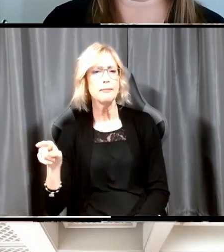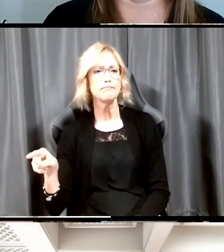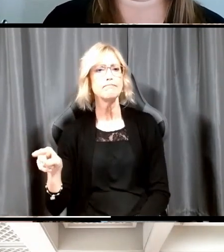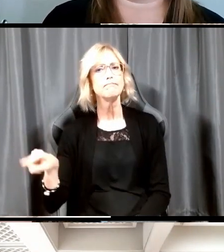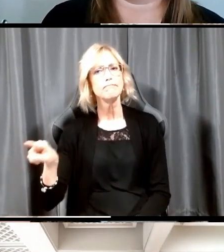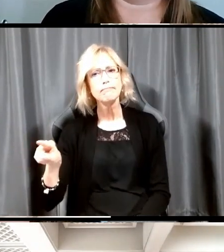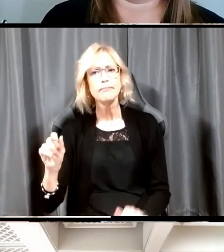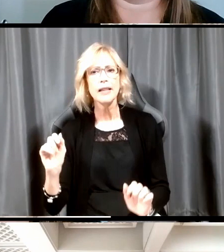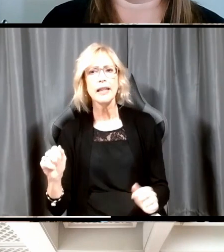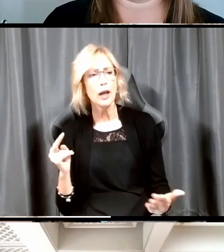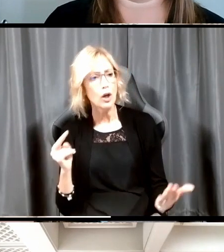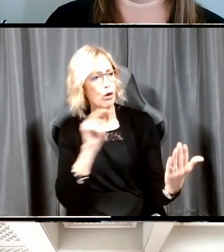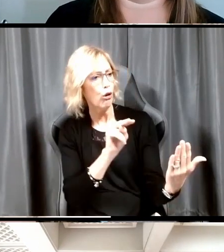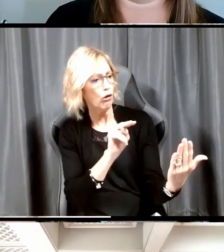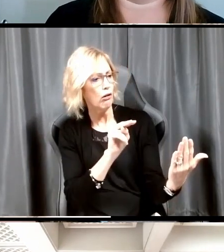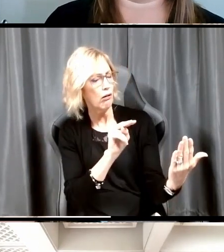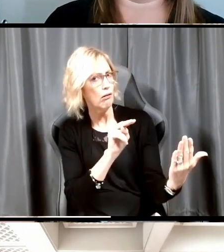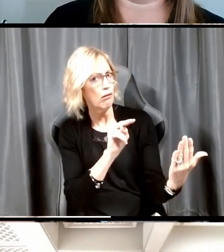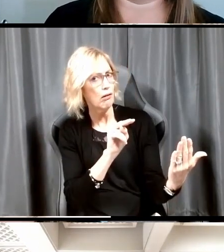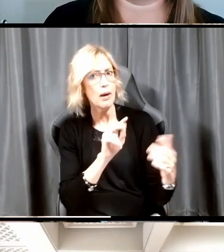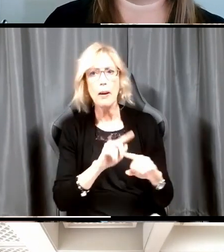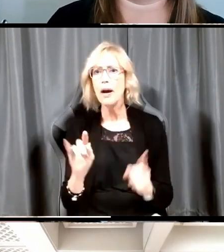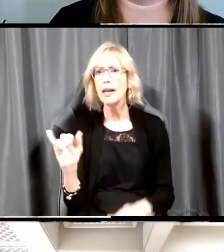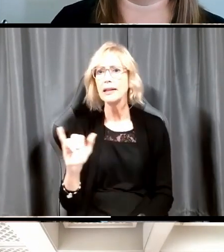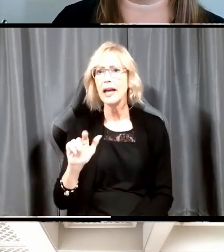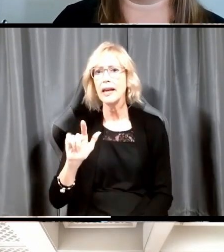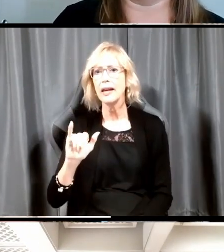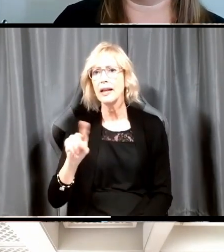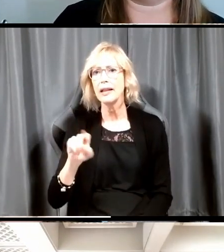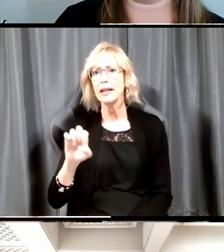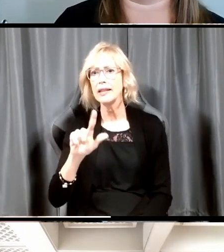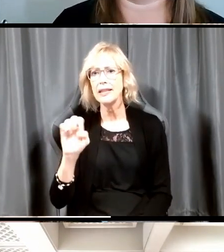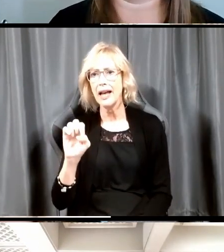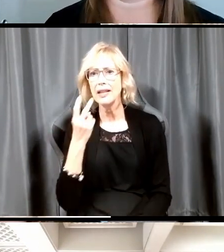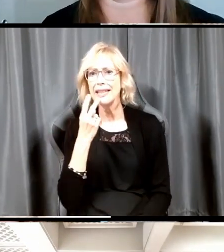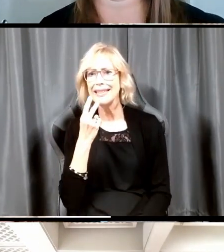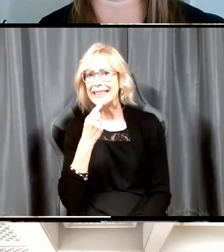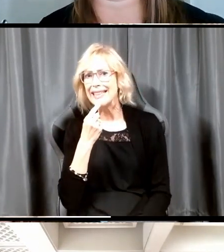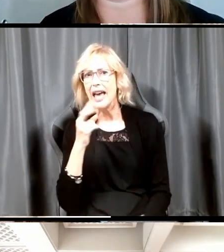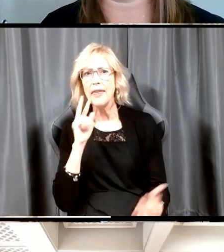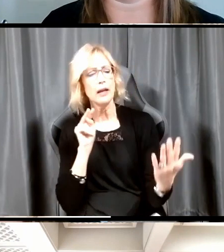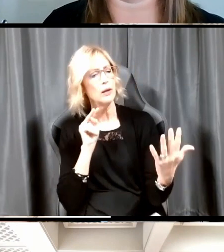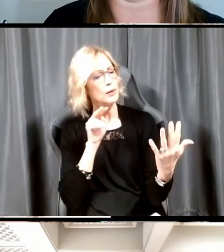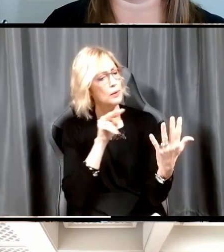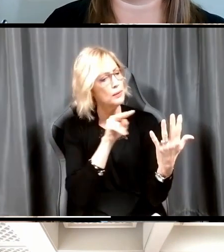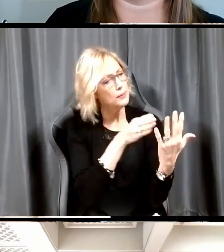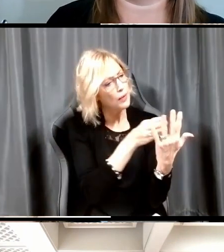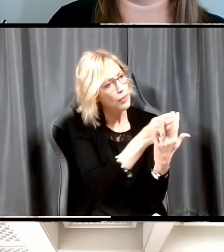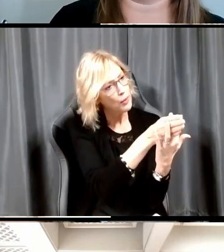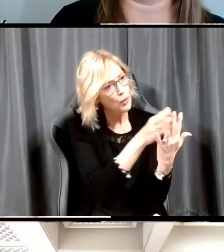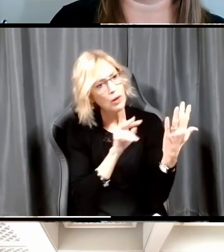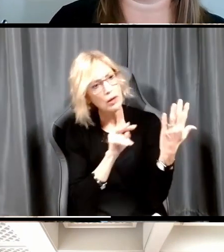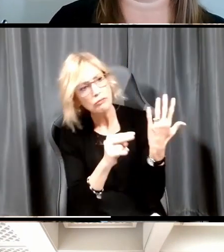they can look at things, but what, like Lizelle was saying, they kind of look through things or behind something versus at